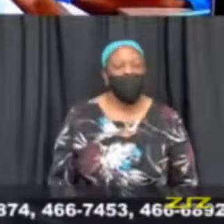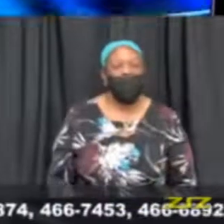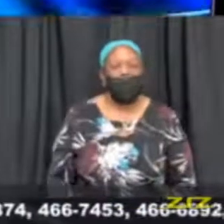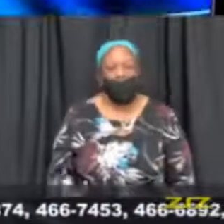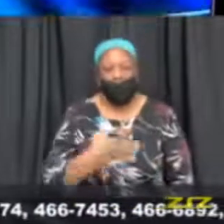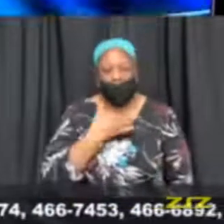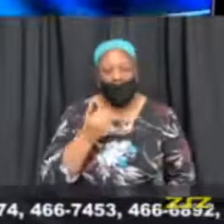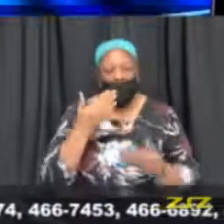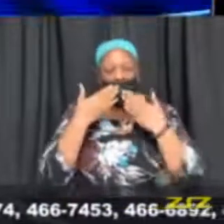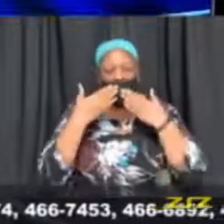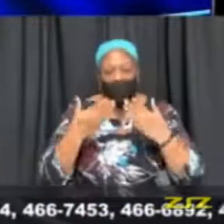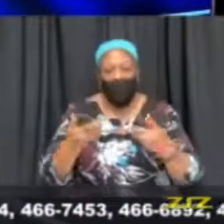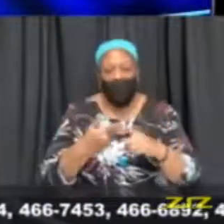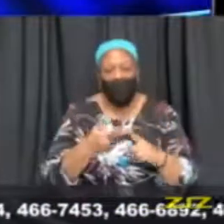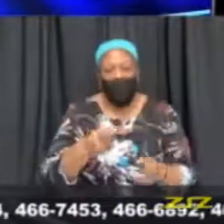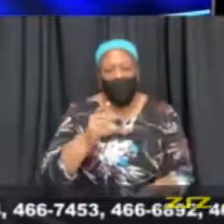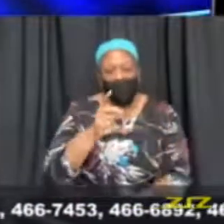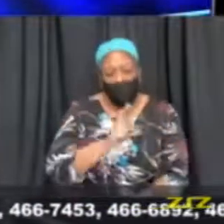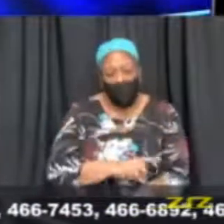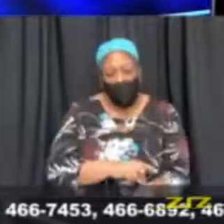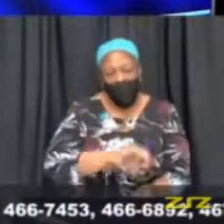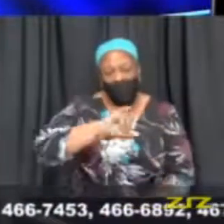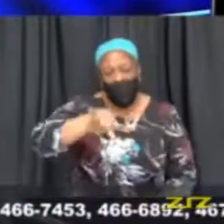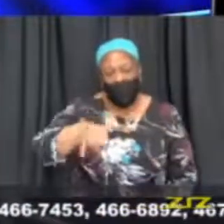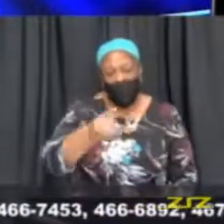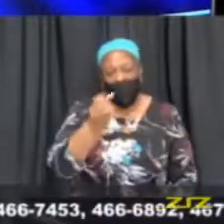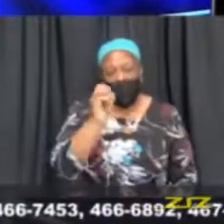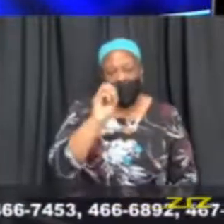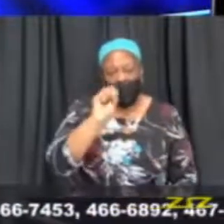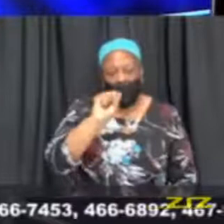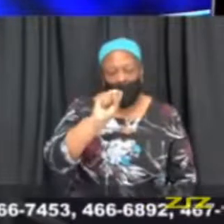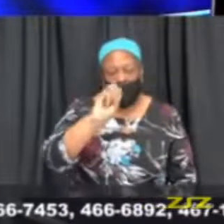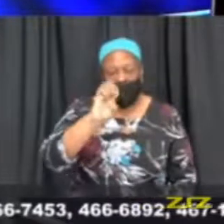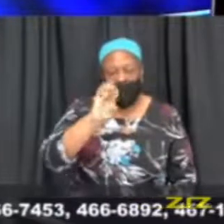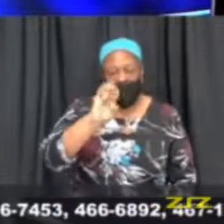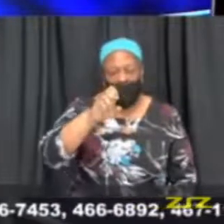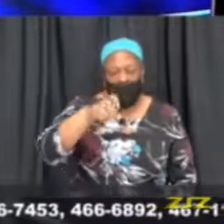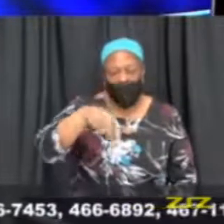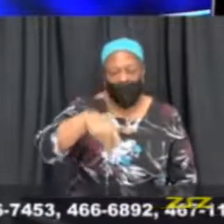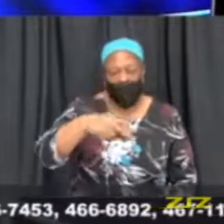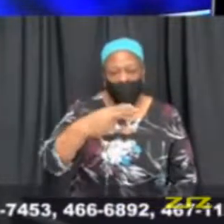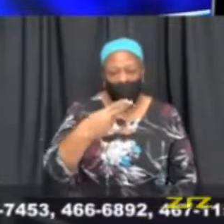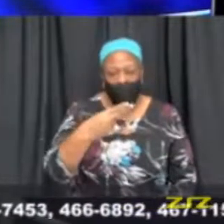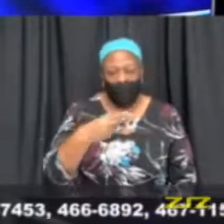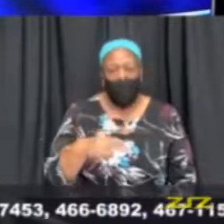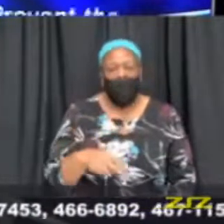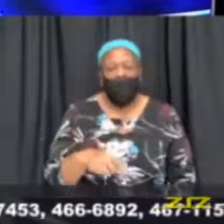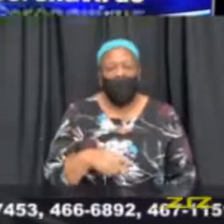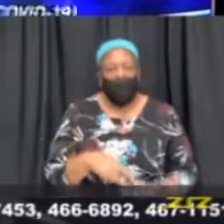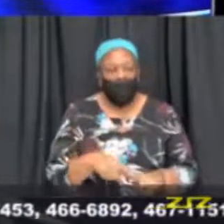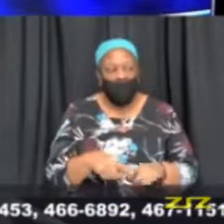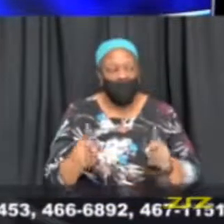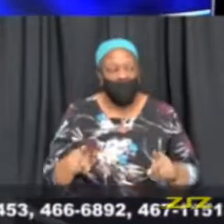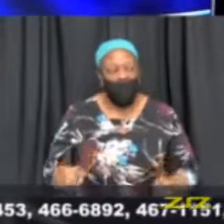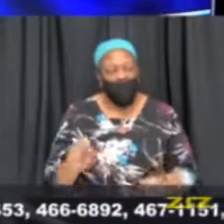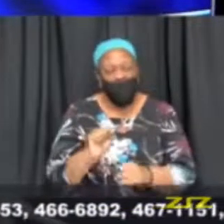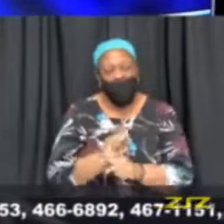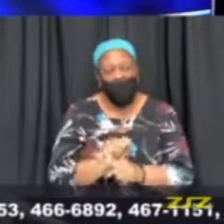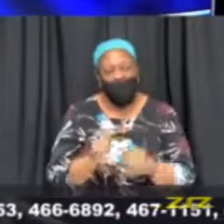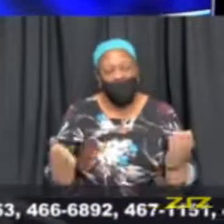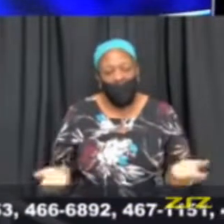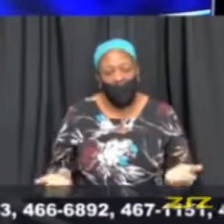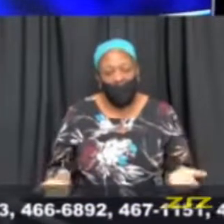Augustine, Trinidad. We thank as well Ophelia Blanchard, who works here